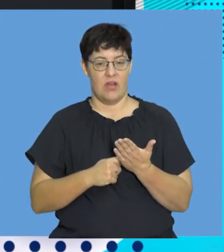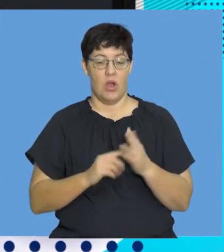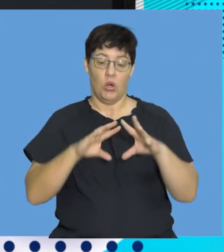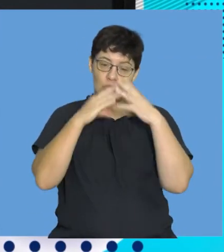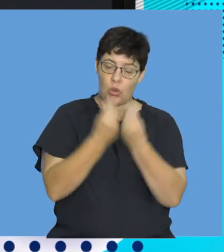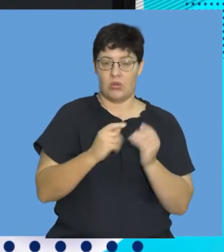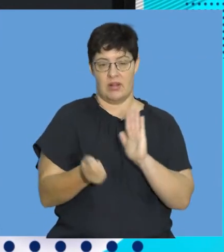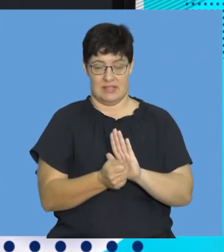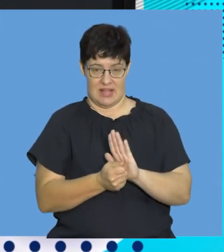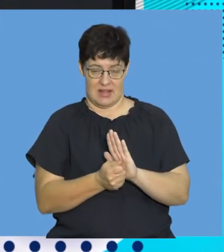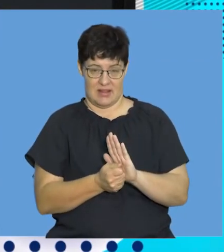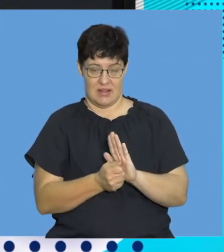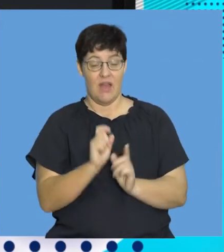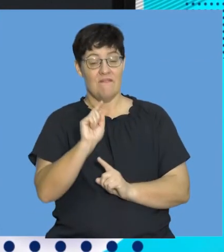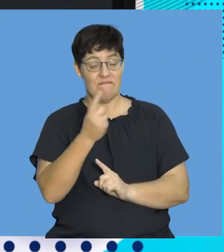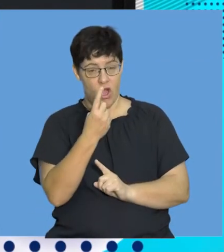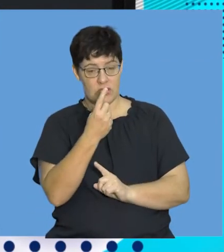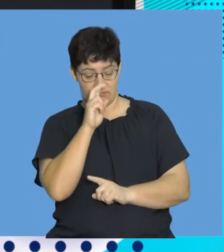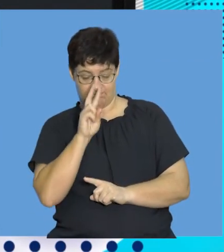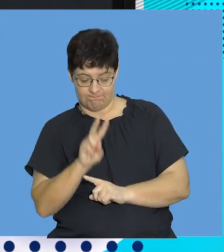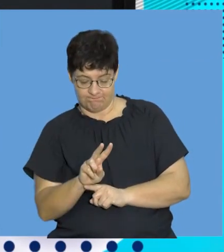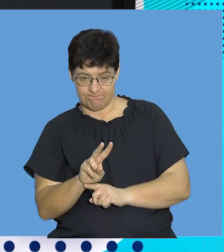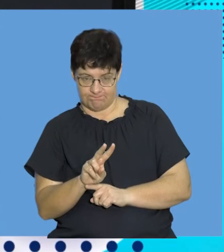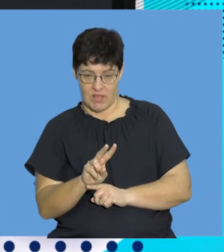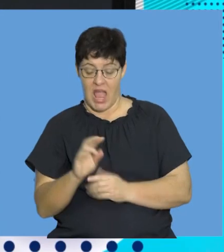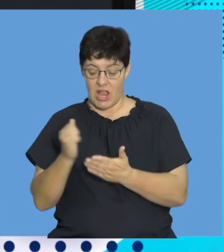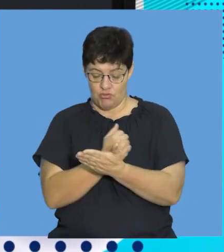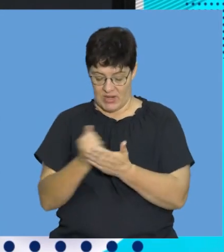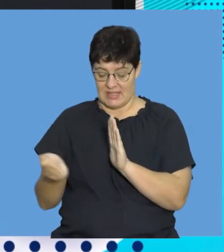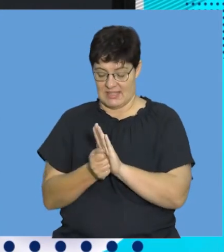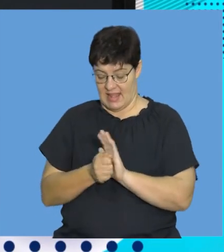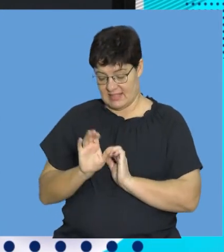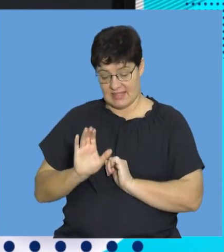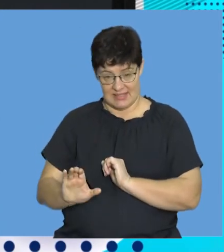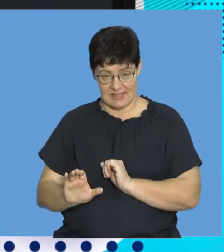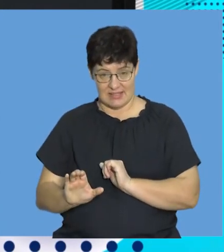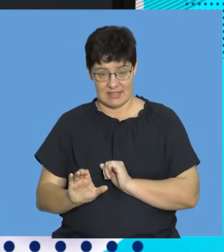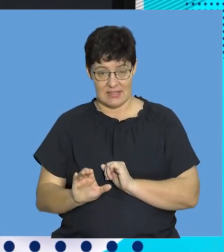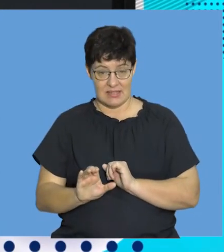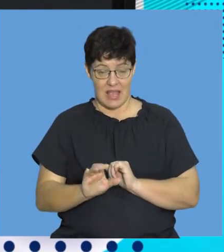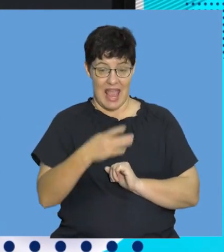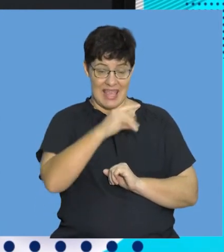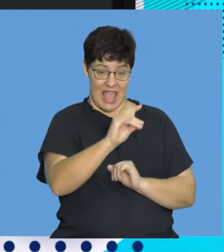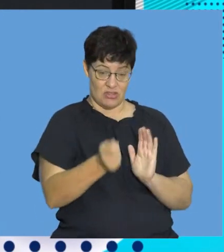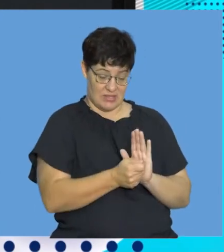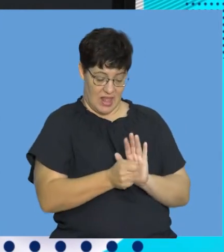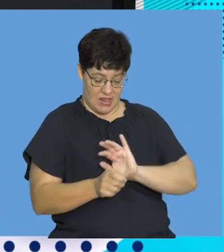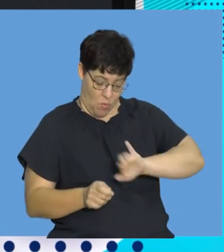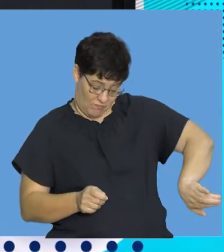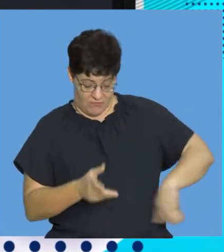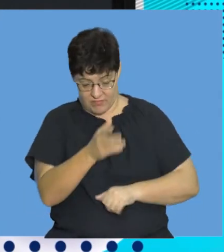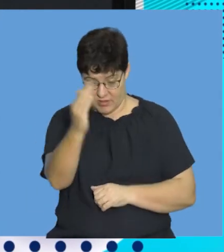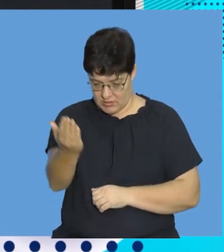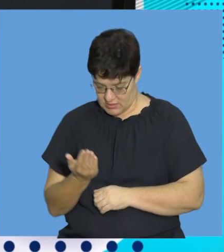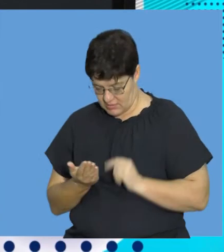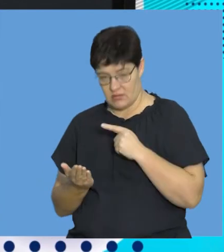total sales, first determine the credit sales before you can move into the debtors